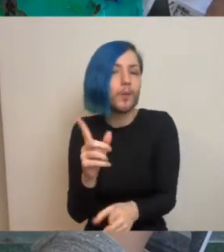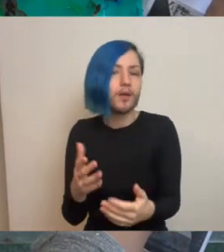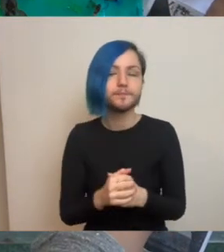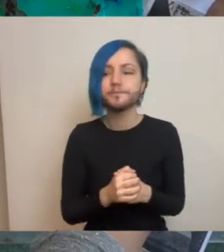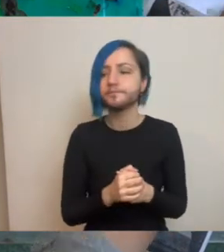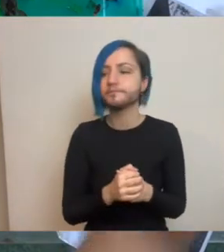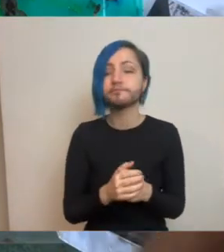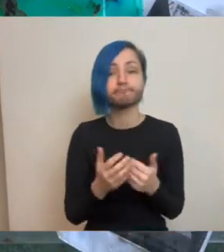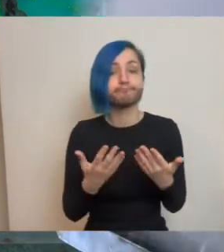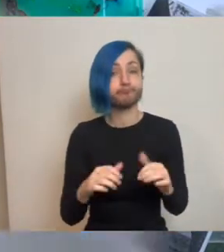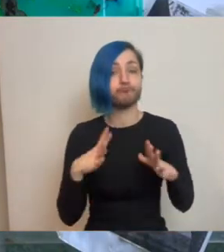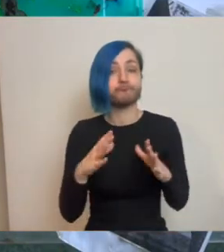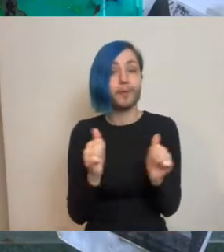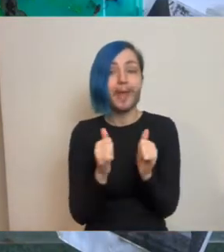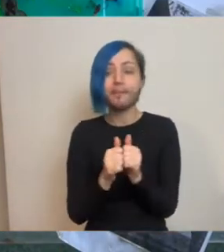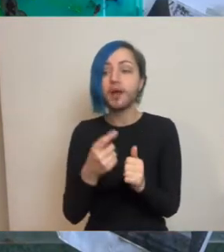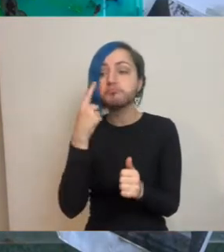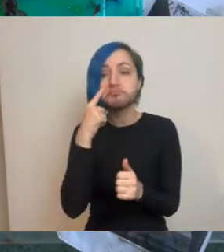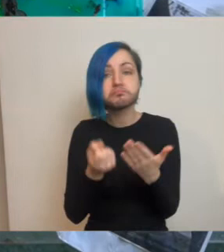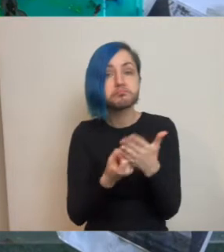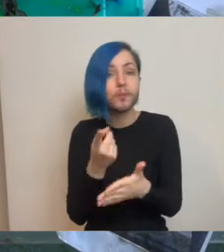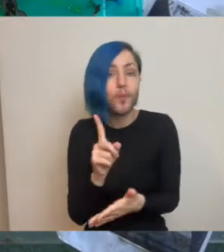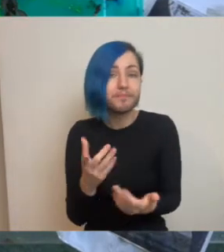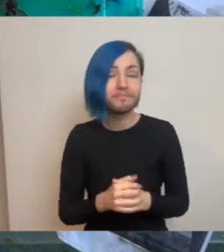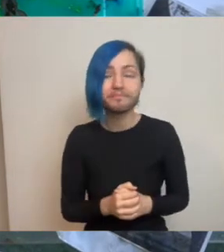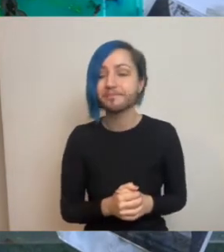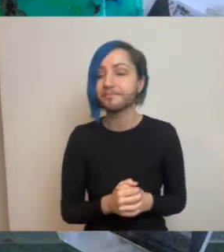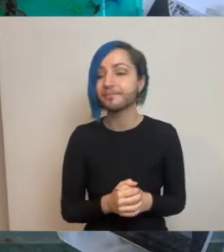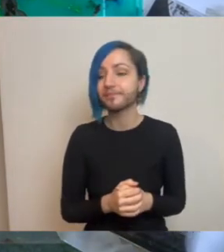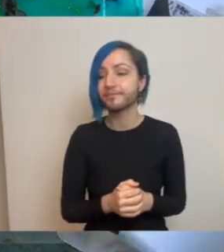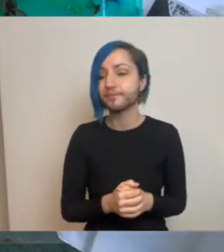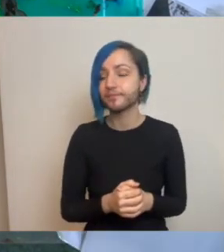Get some paper now and see how this comes out.